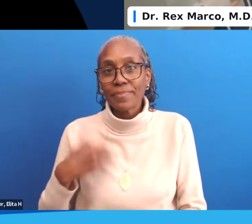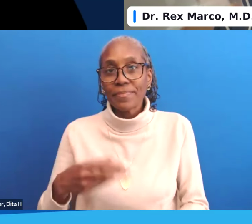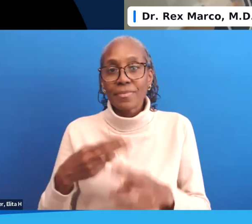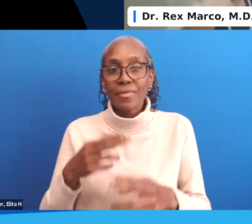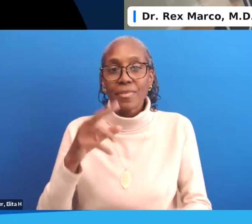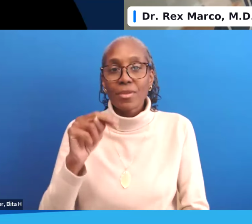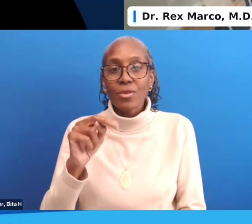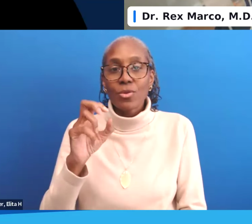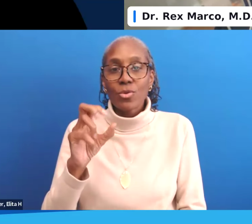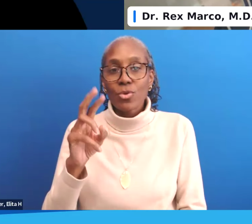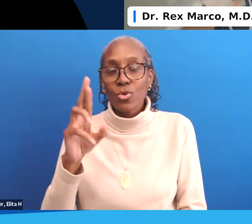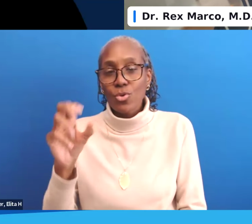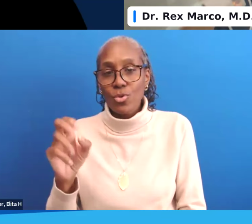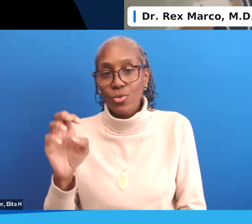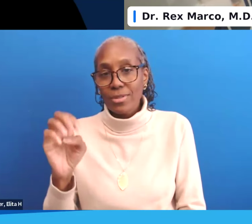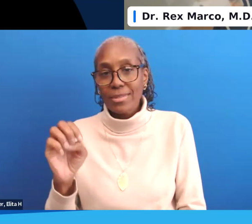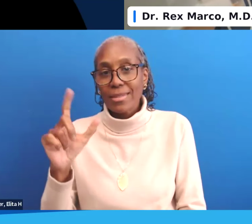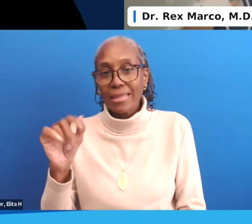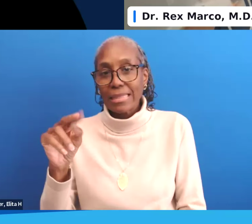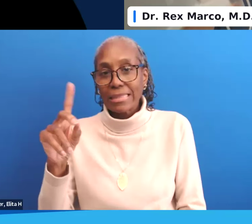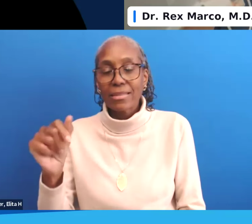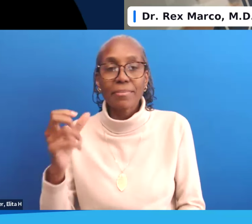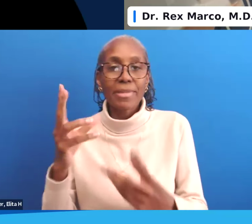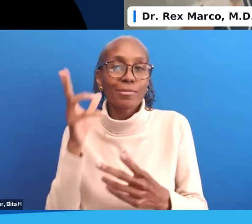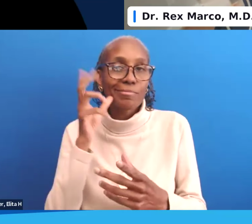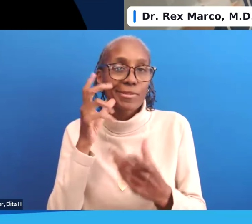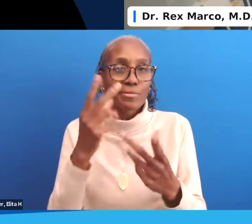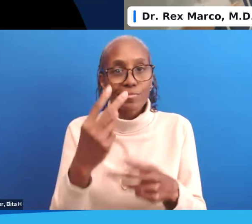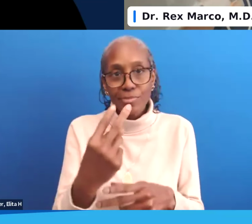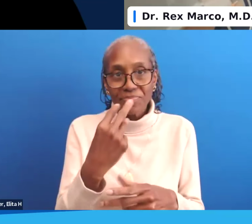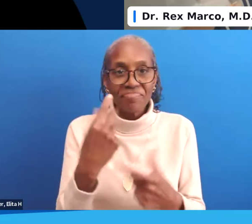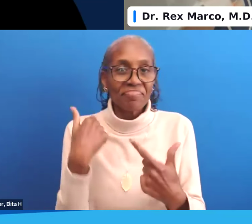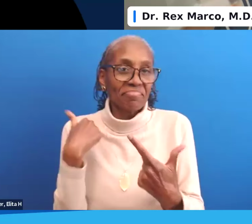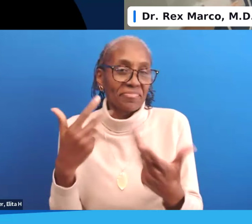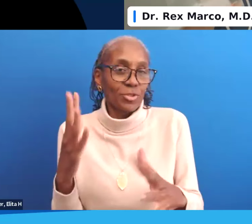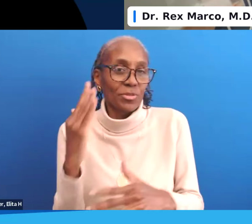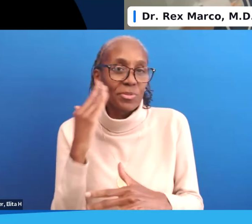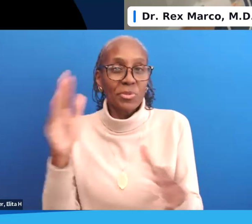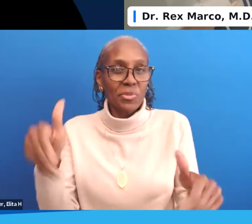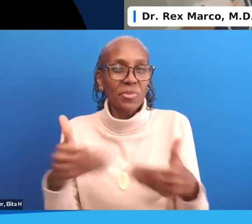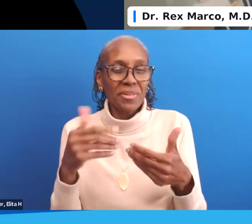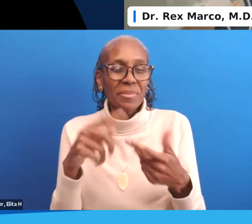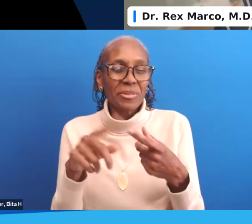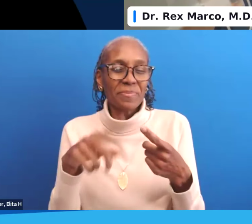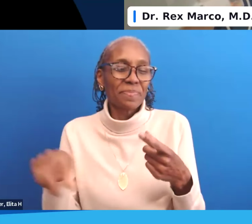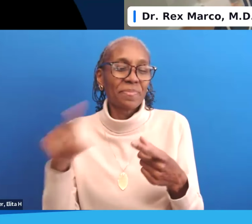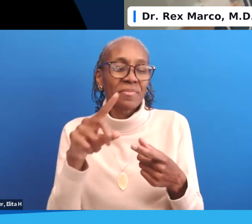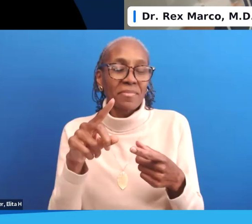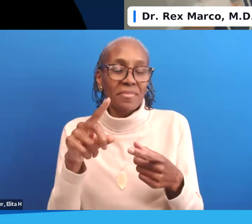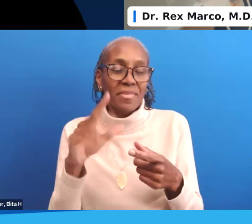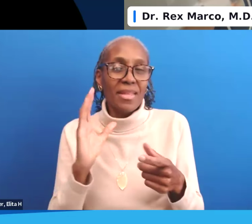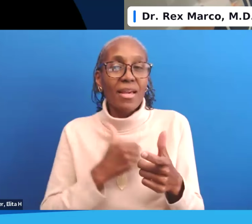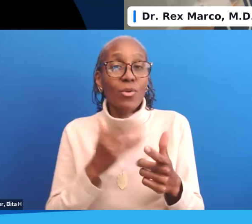foundation, and I think many of you people listening already know me. So I say welcome to